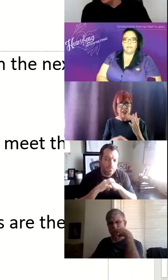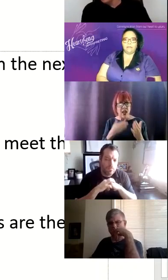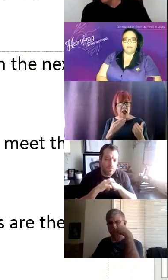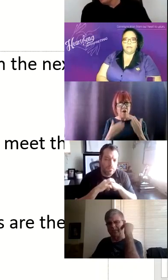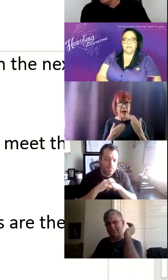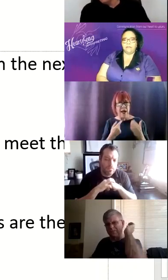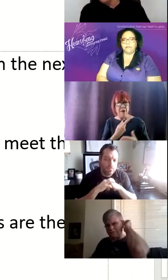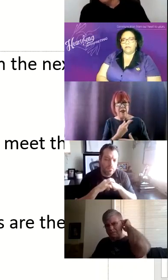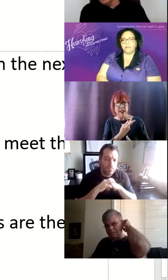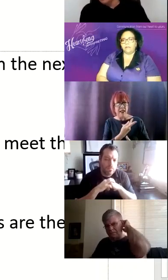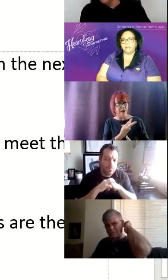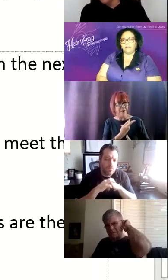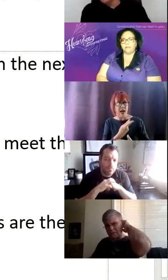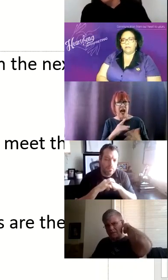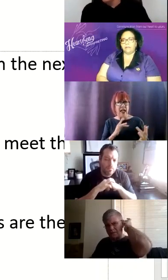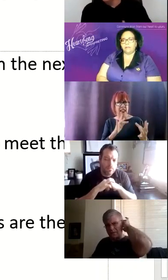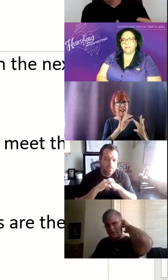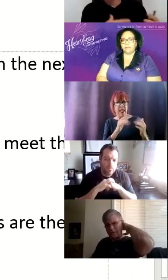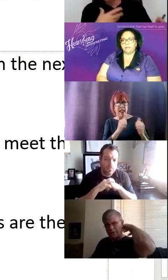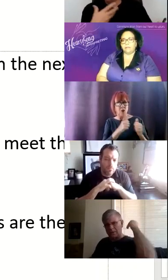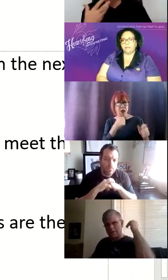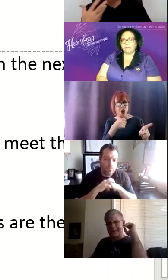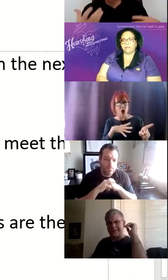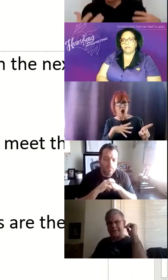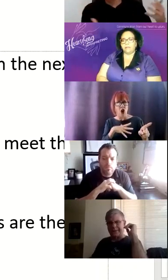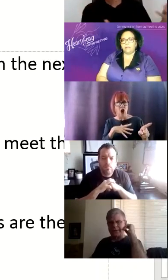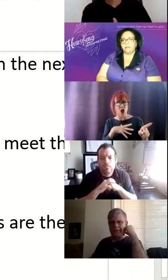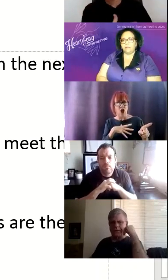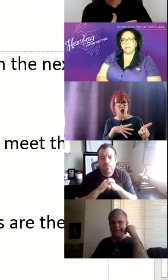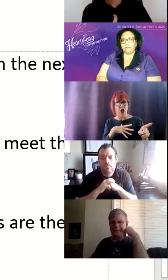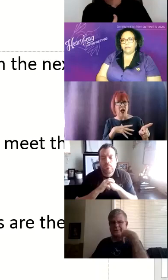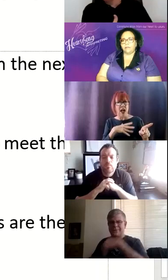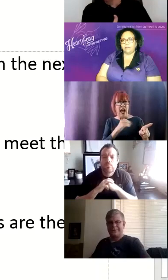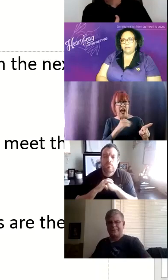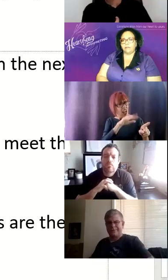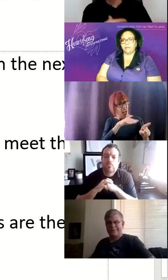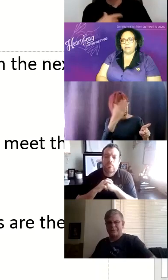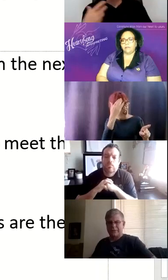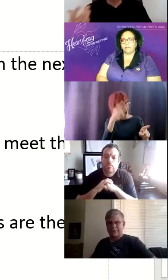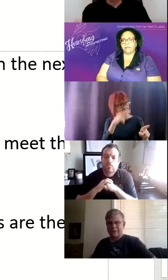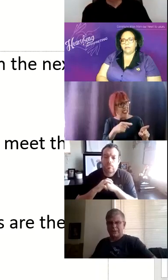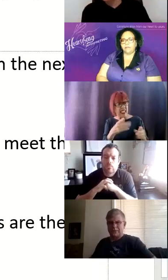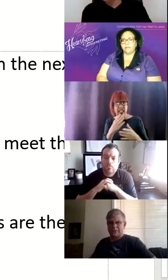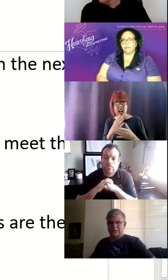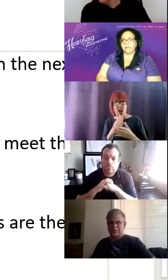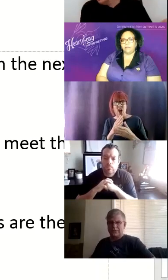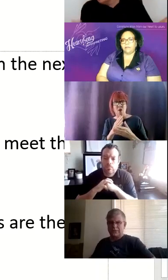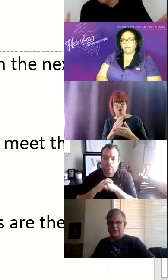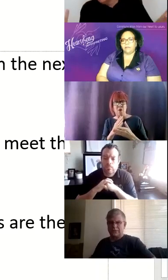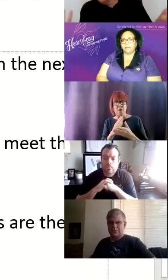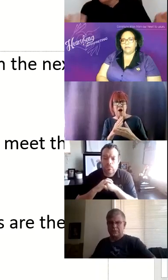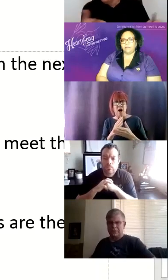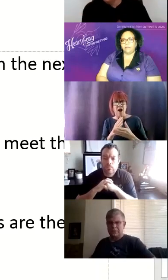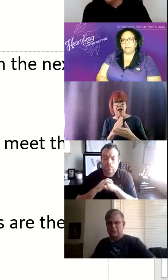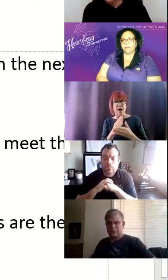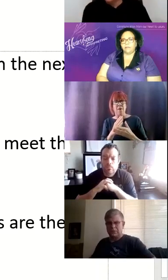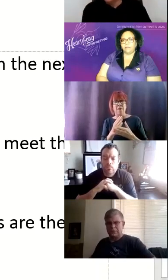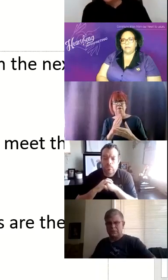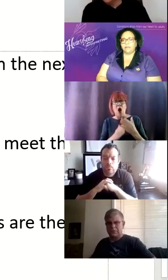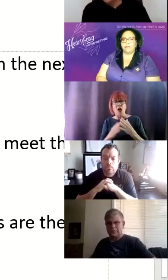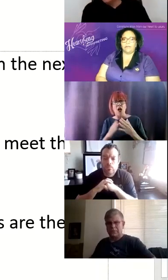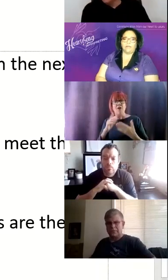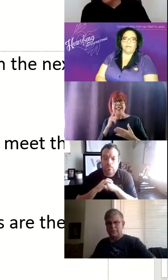work, I don't know, maybe I can touch base with her and just kind of, you know, hey, this is one aspect of the deaf community where we use interpreters. We can just, you know, offer it